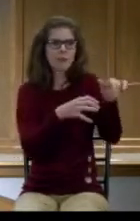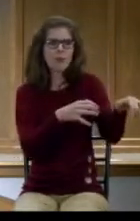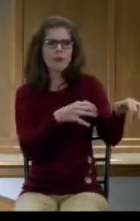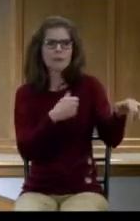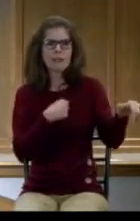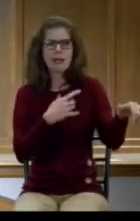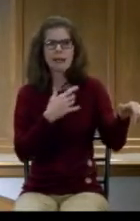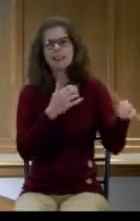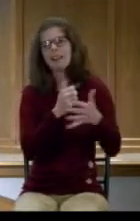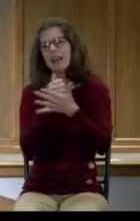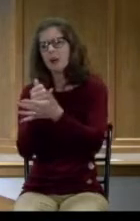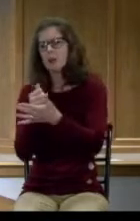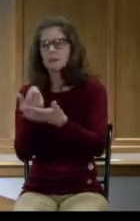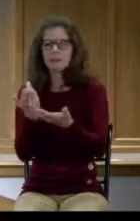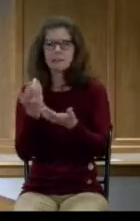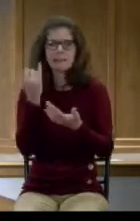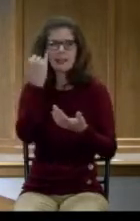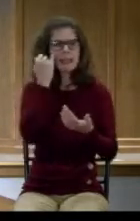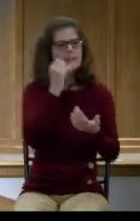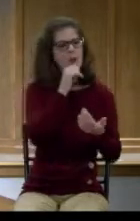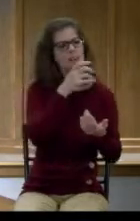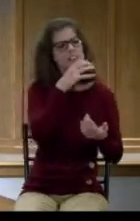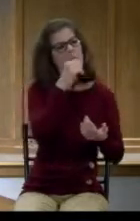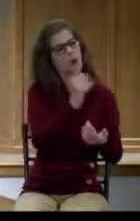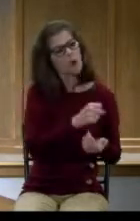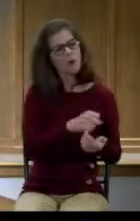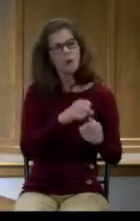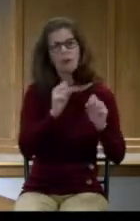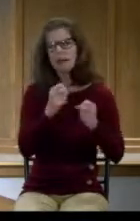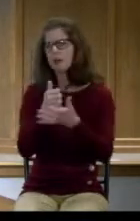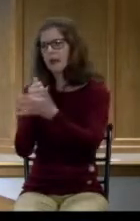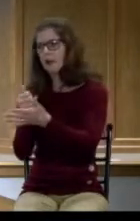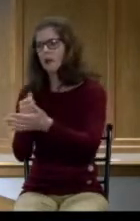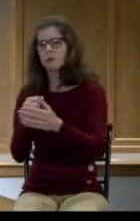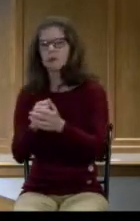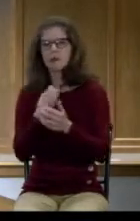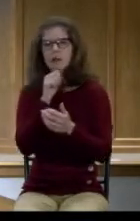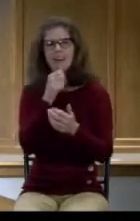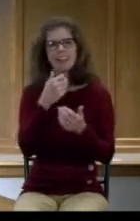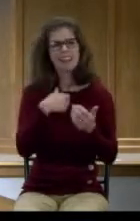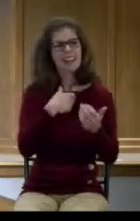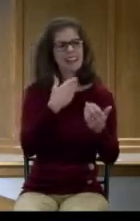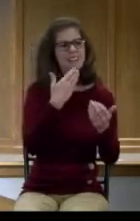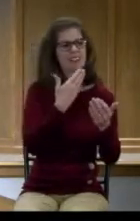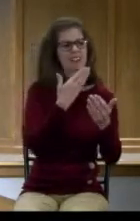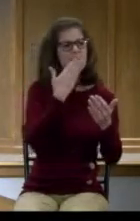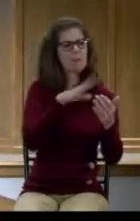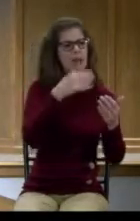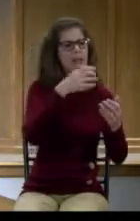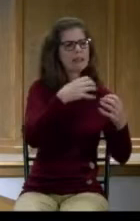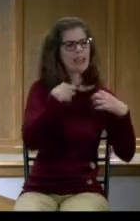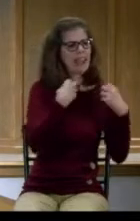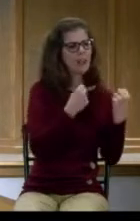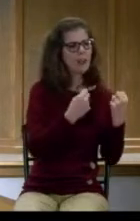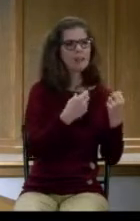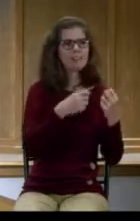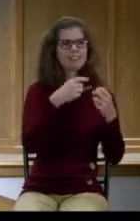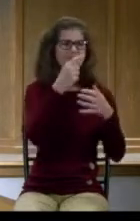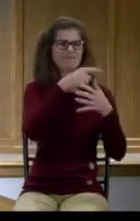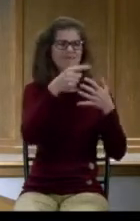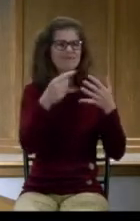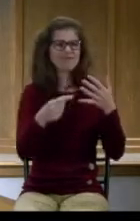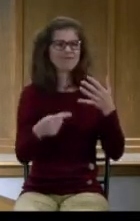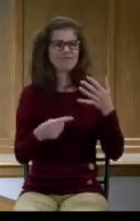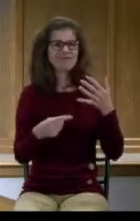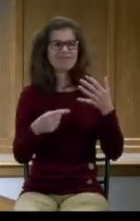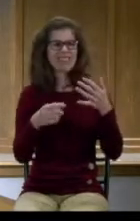so old, or if I didn't have this going on, or if I didn't have that going on, if I didn't have this health problem, then I could blah, blah, blah. And we play this if-then game